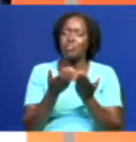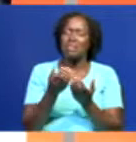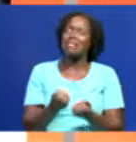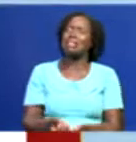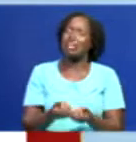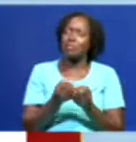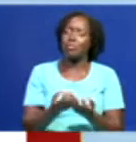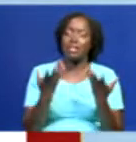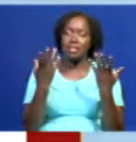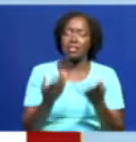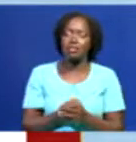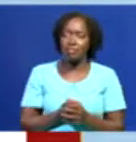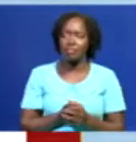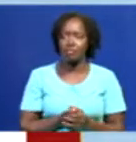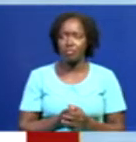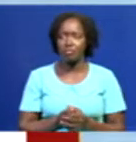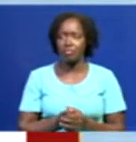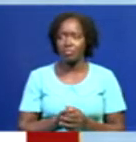nchini.